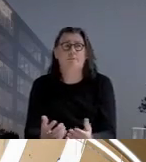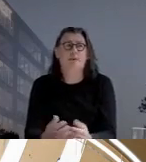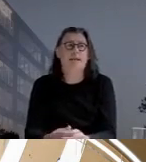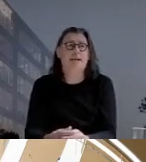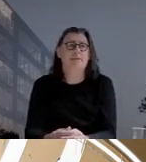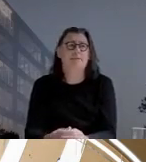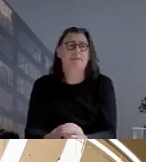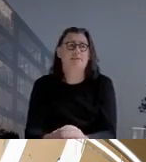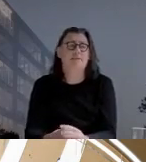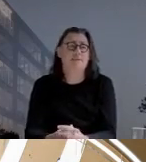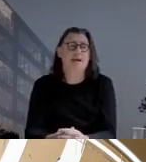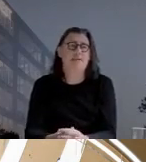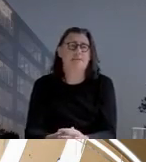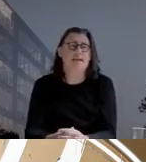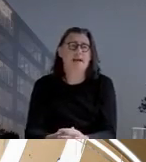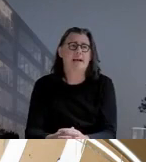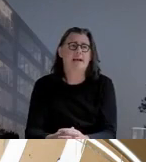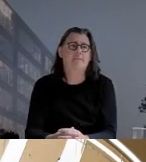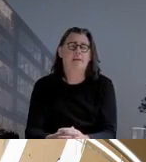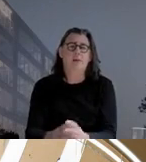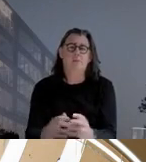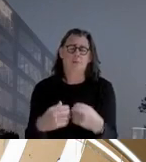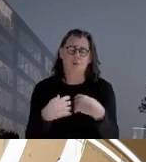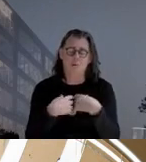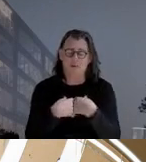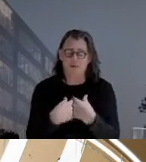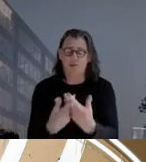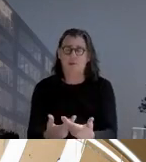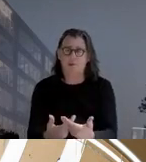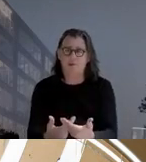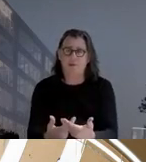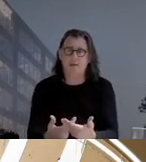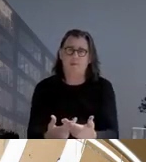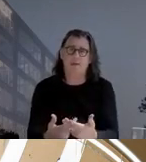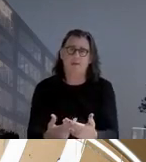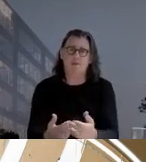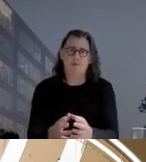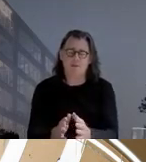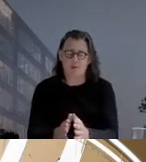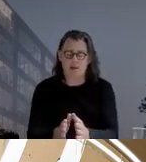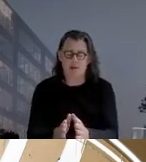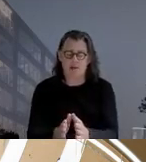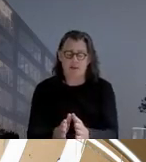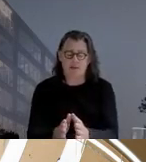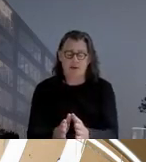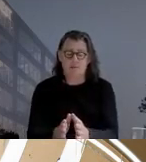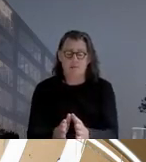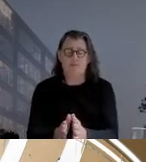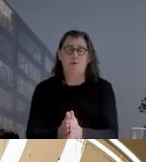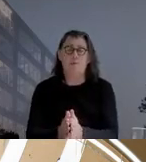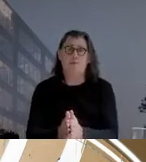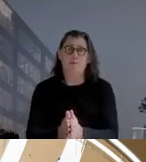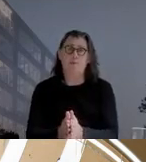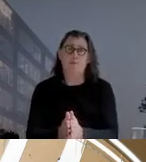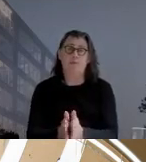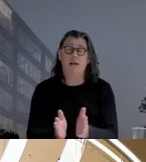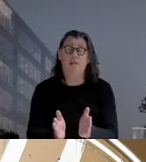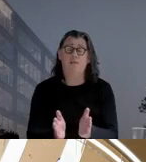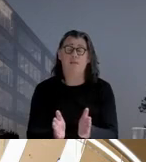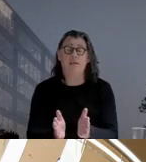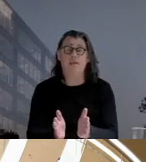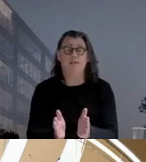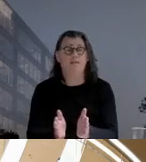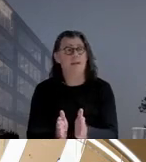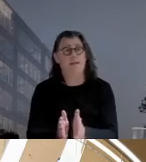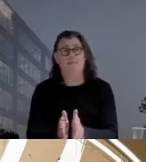structure out of it, but I can't use it in a facade. So I can't have, we were originally pursuing it because a timber mullion performs from a U